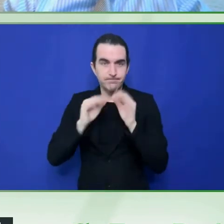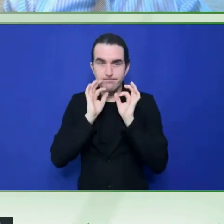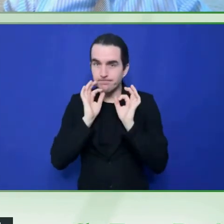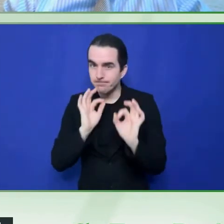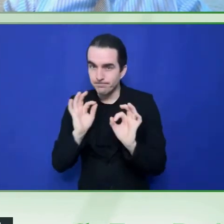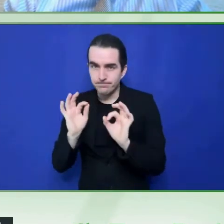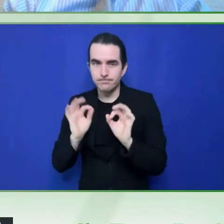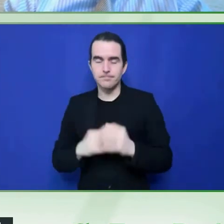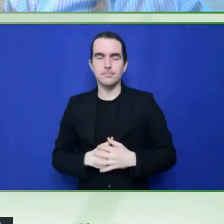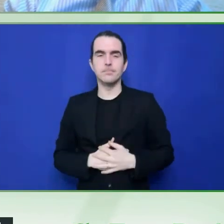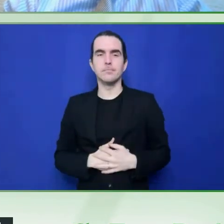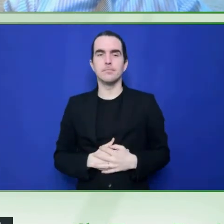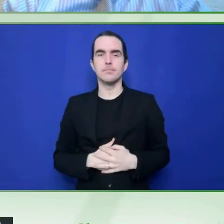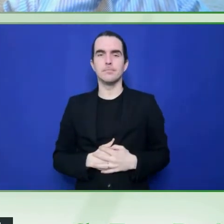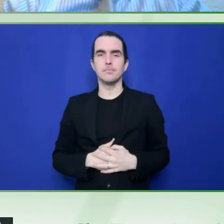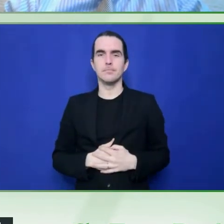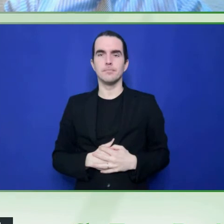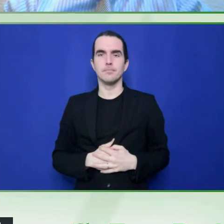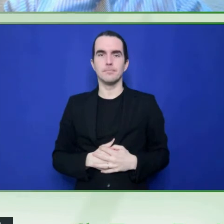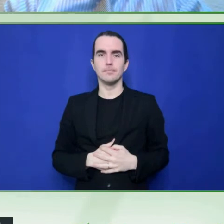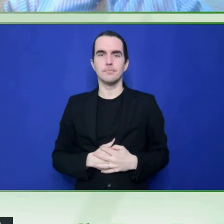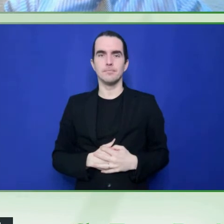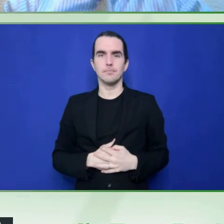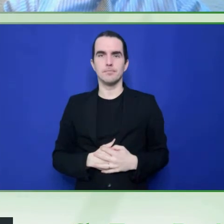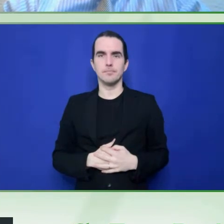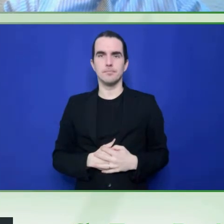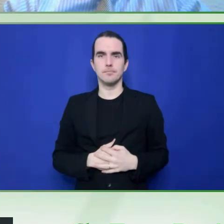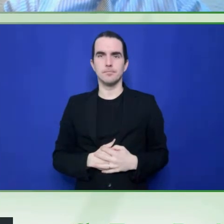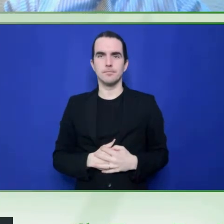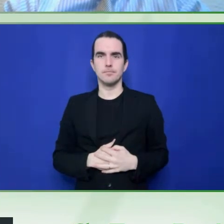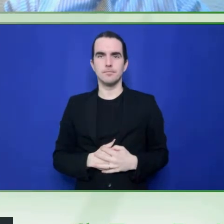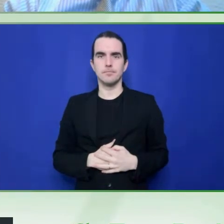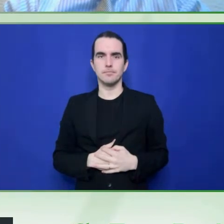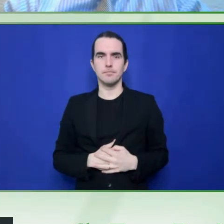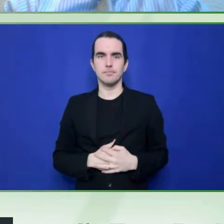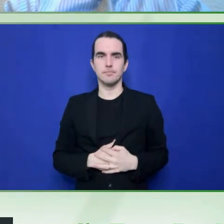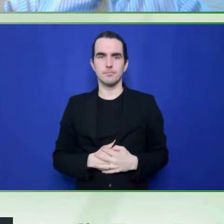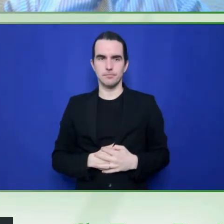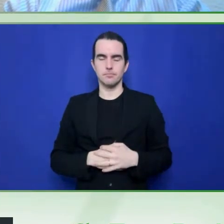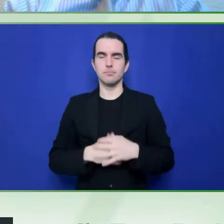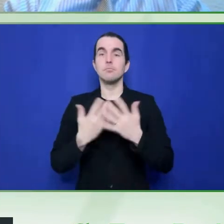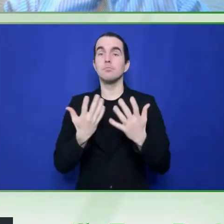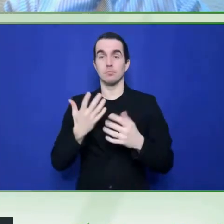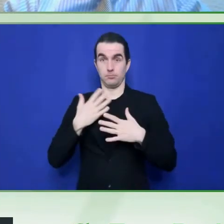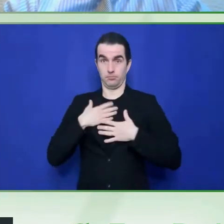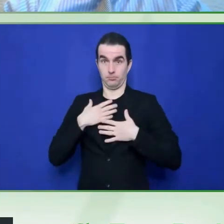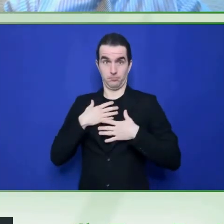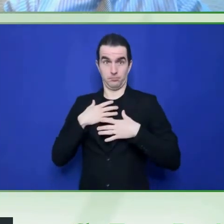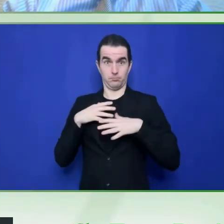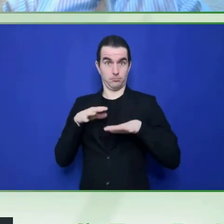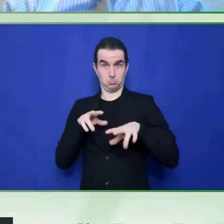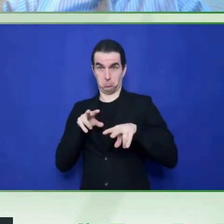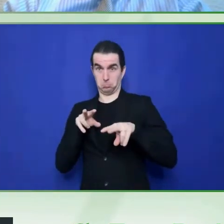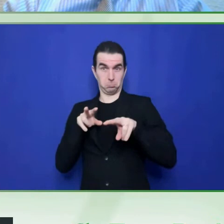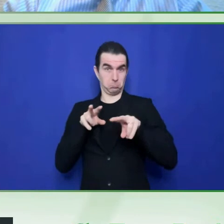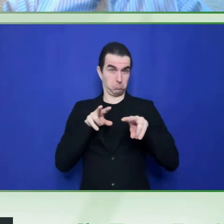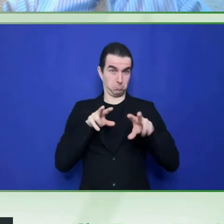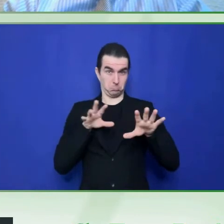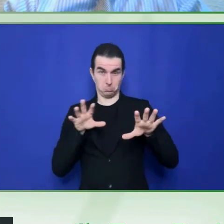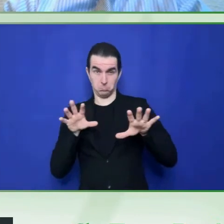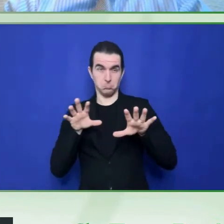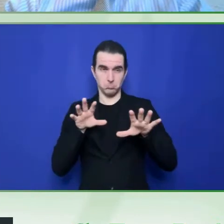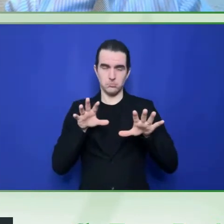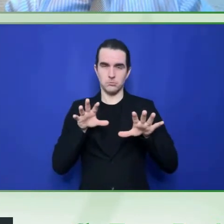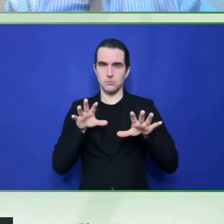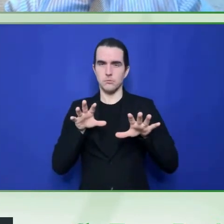With about 80% of us working from home, we facilitated, reasonable accommodation at home